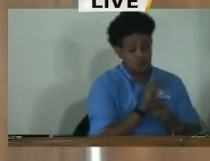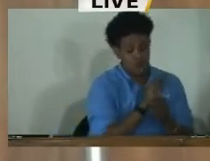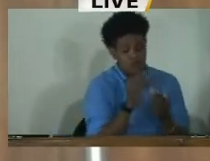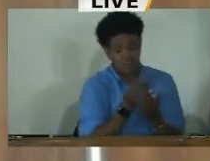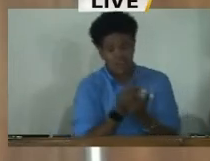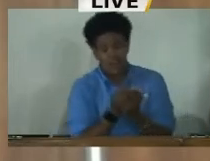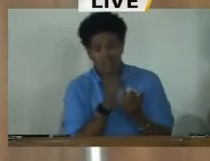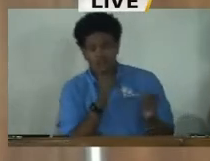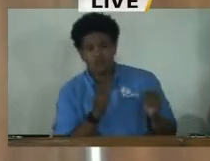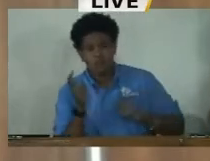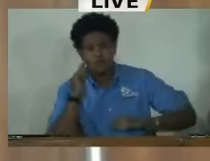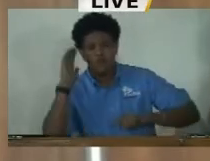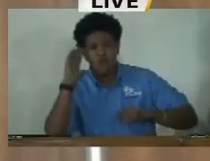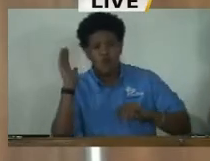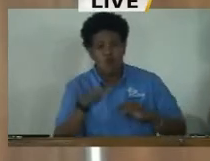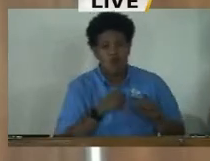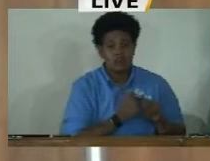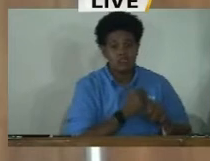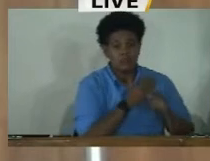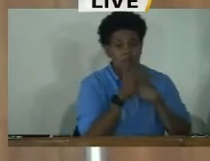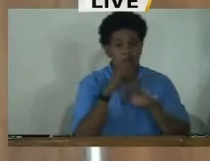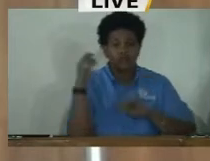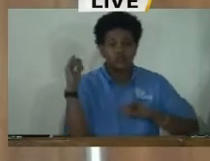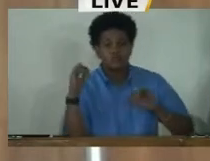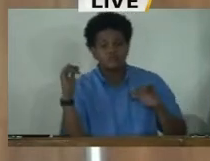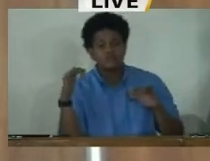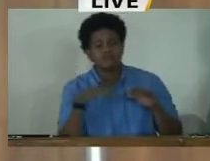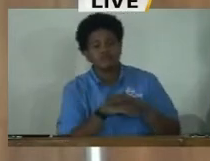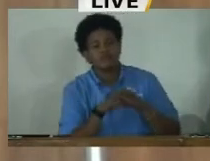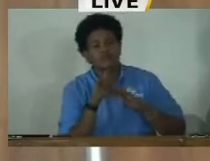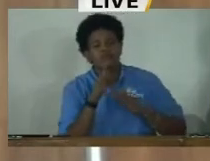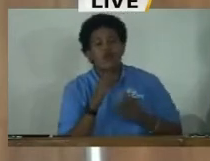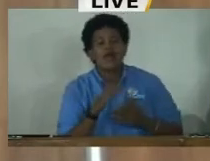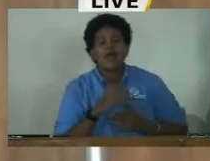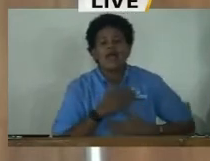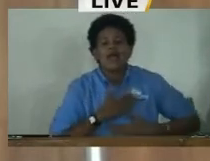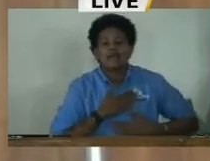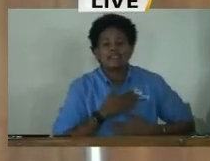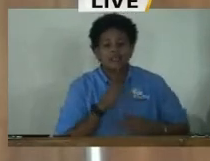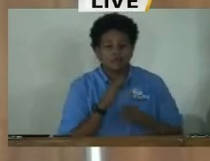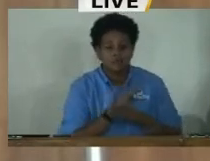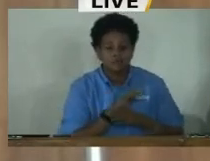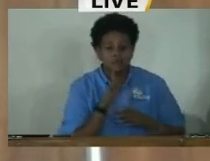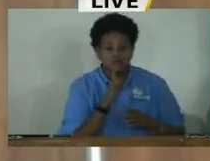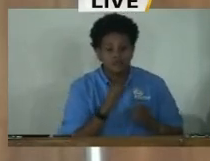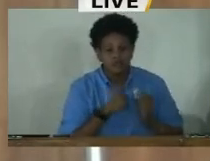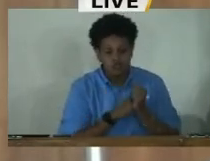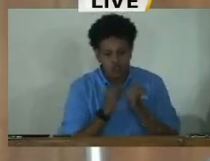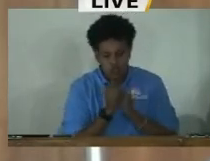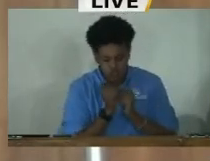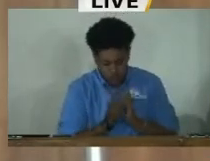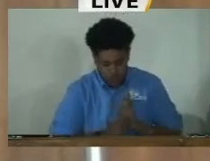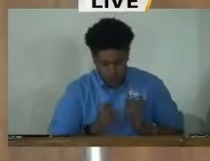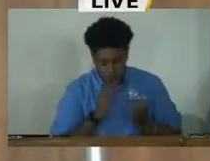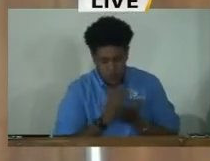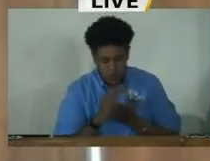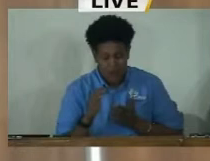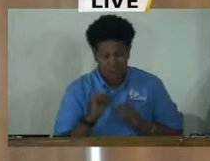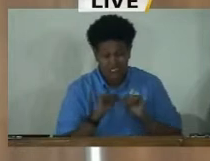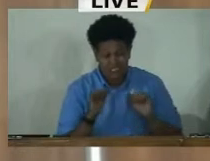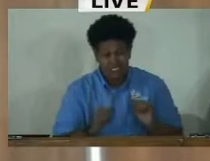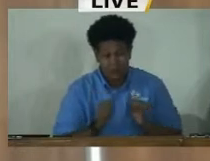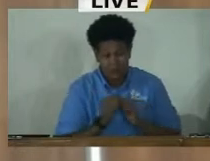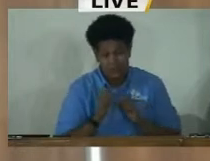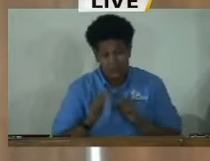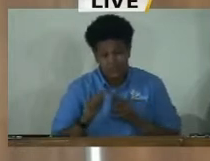Finance, remove all barriers to entry for the entertainment industry and restructure the waiver system with incentives